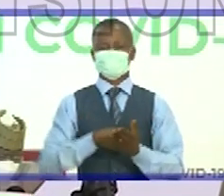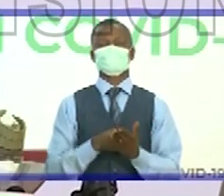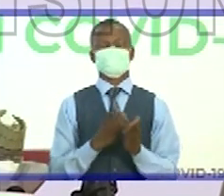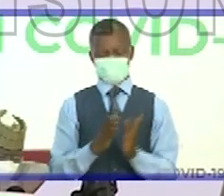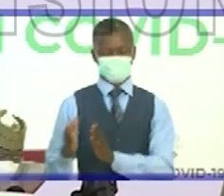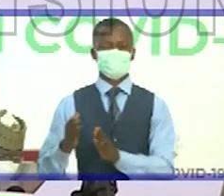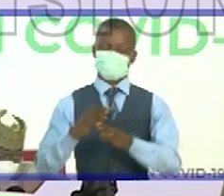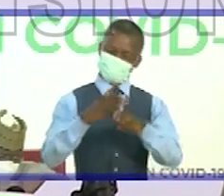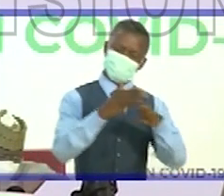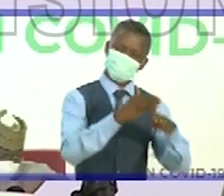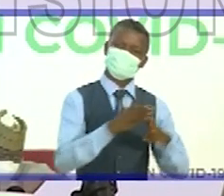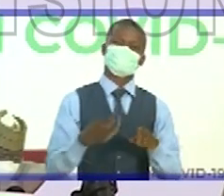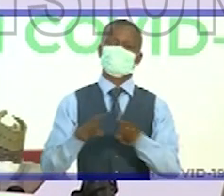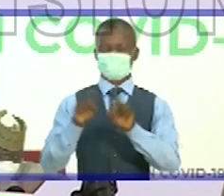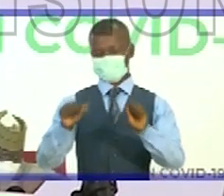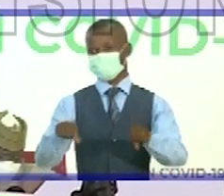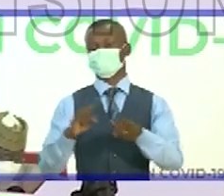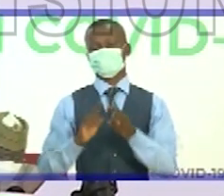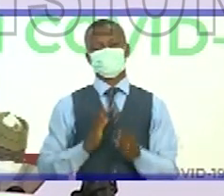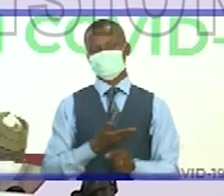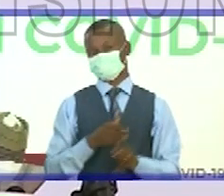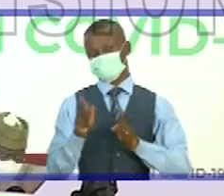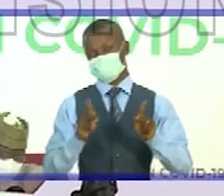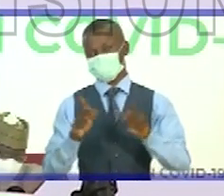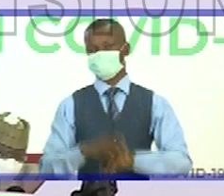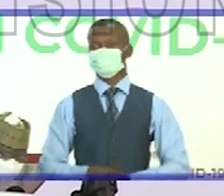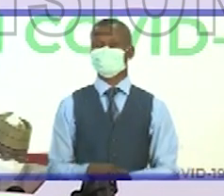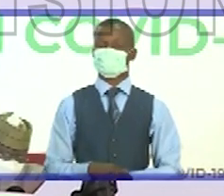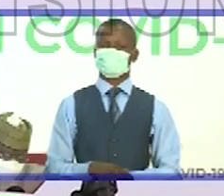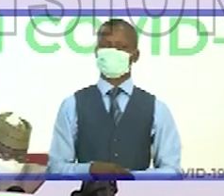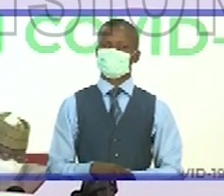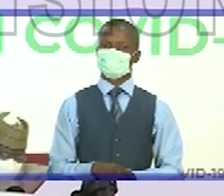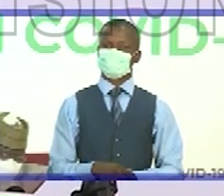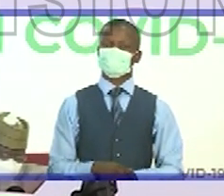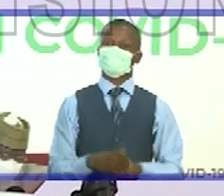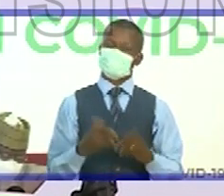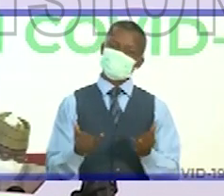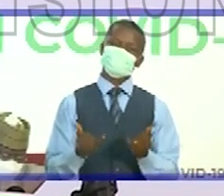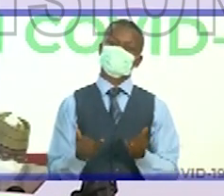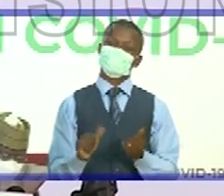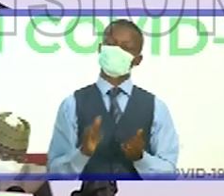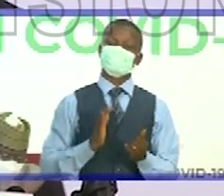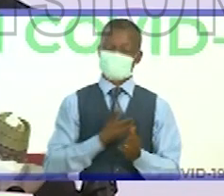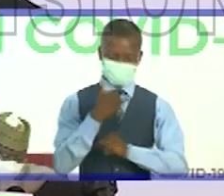as quickly as possible to our people. In the long term, our country should be